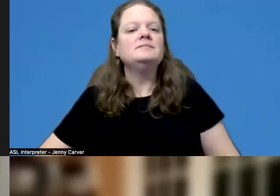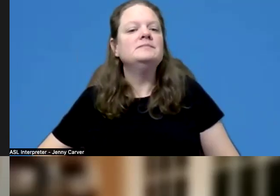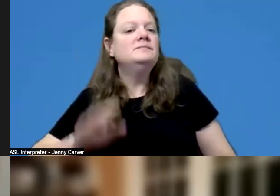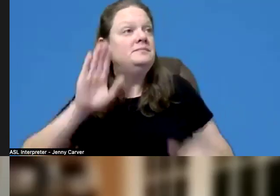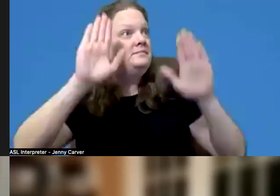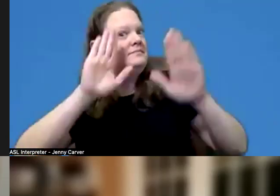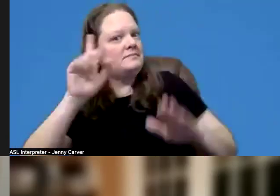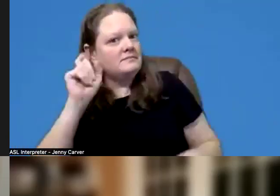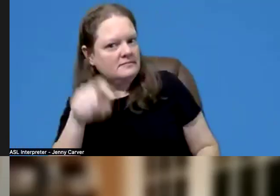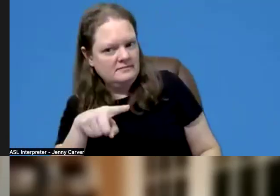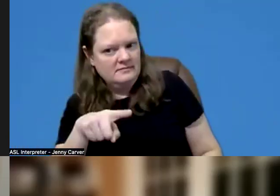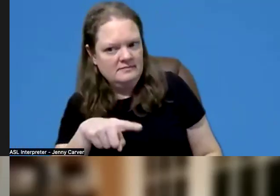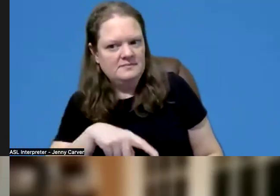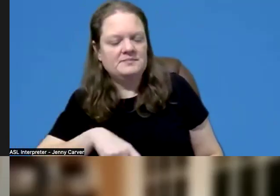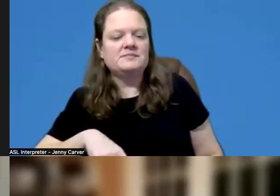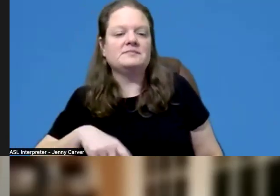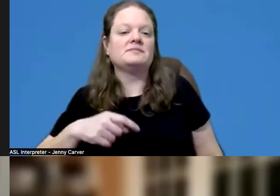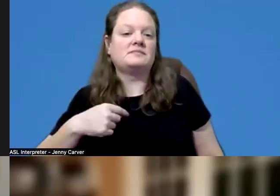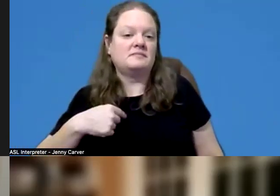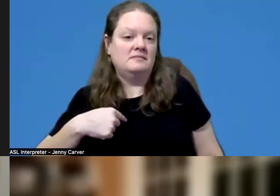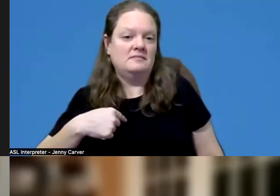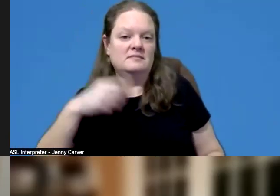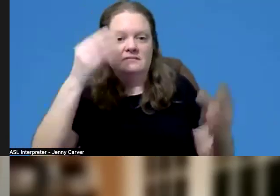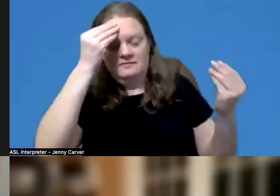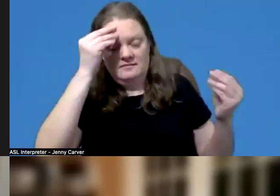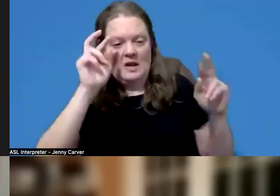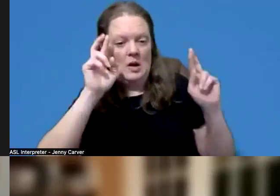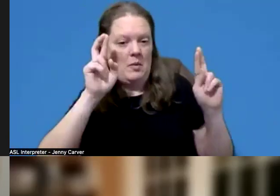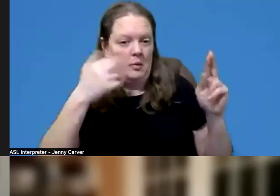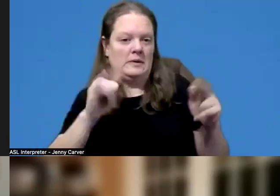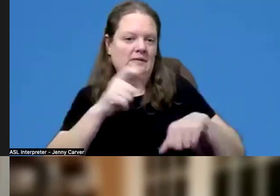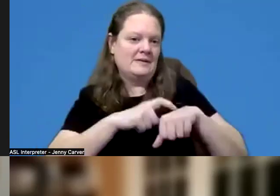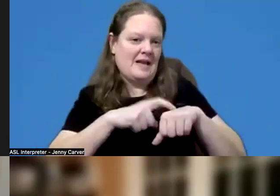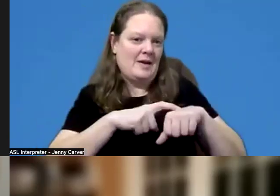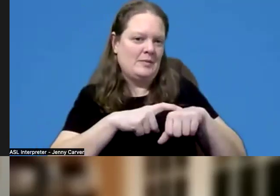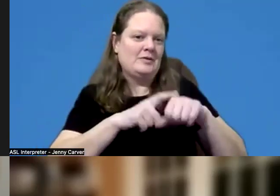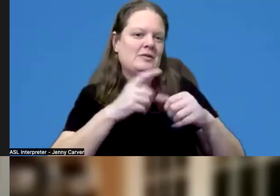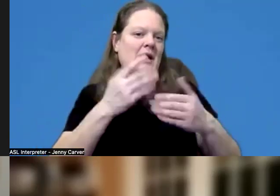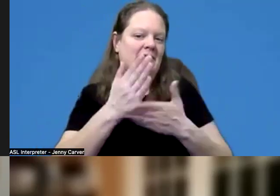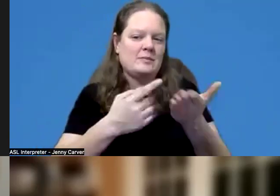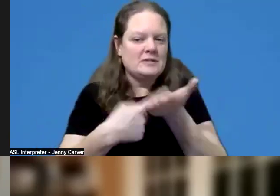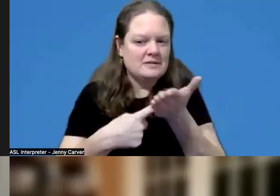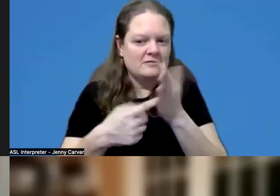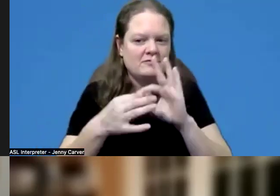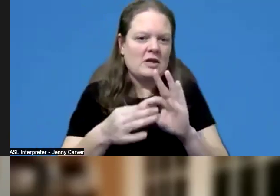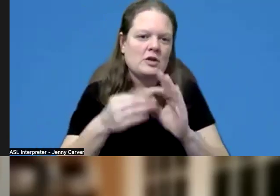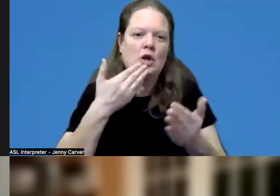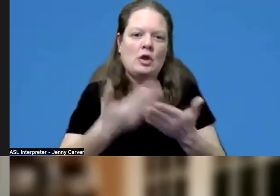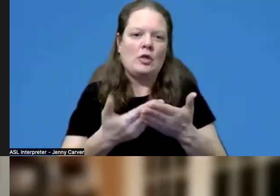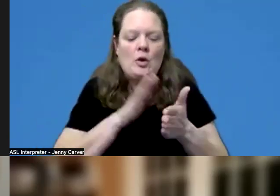Great question. So I do think, I'm hoping we still have time to get to some discussion tonight about the Good Neighbor